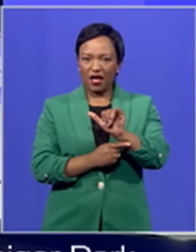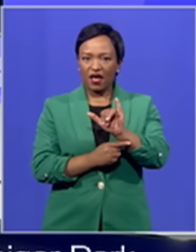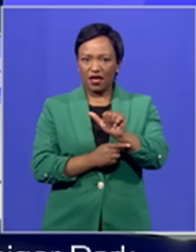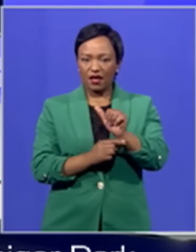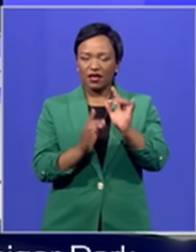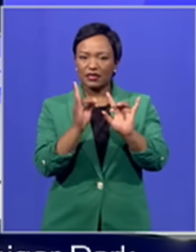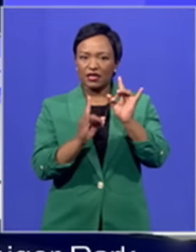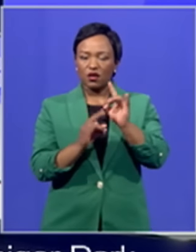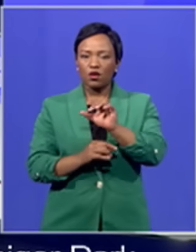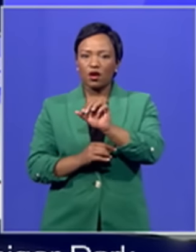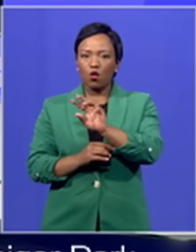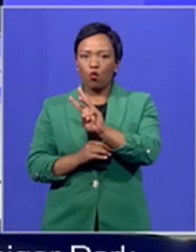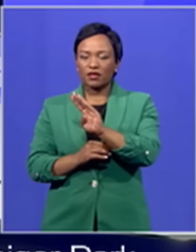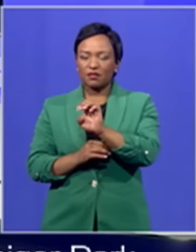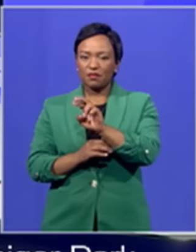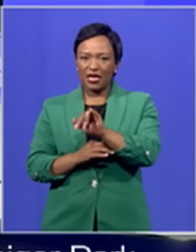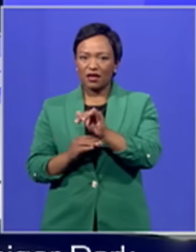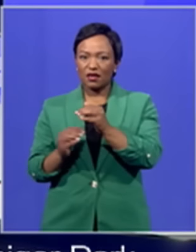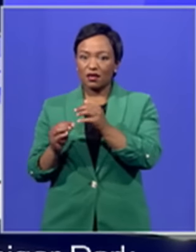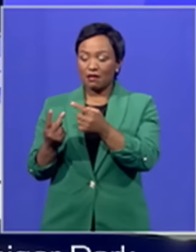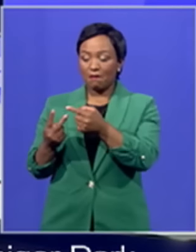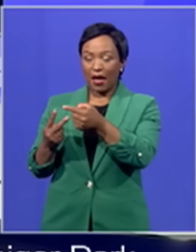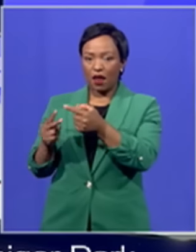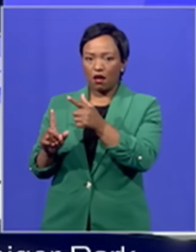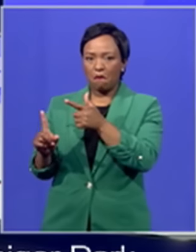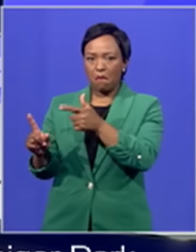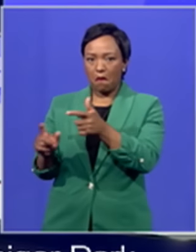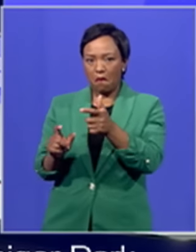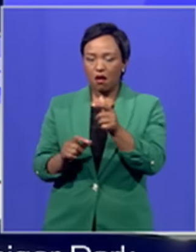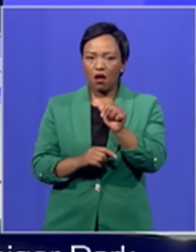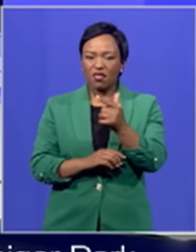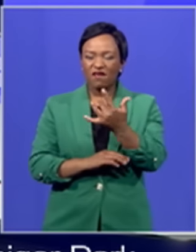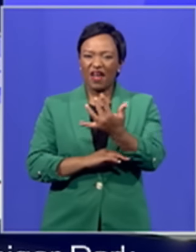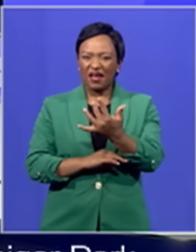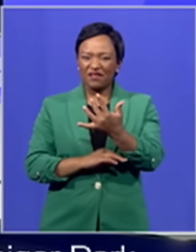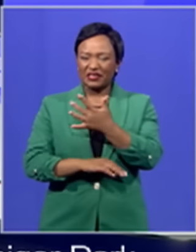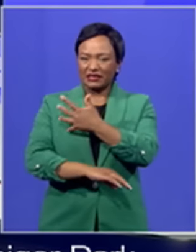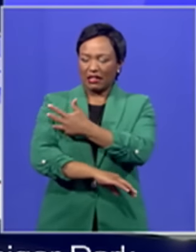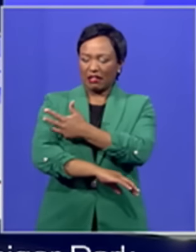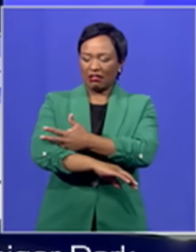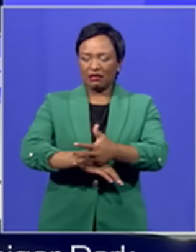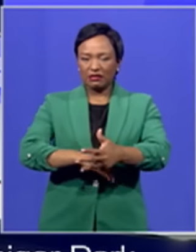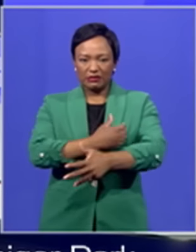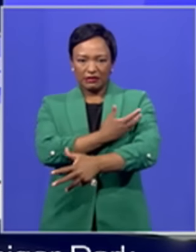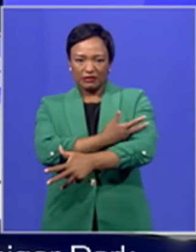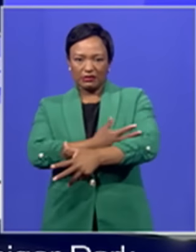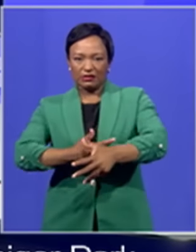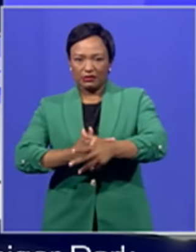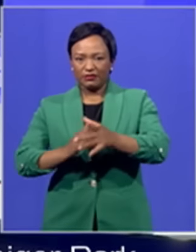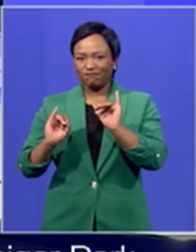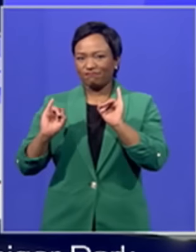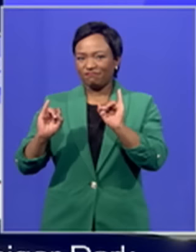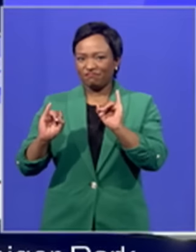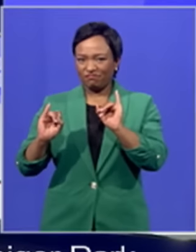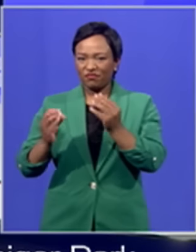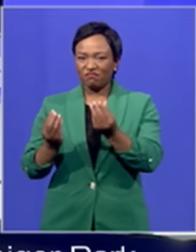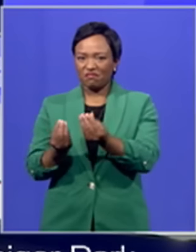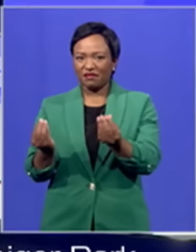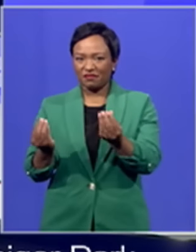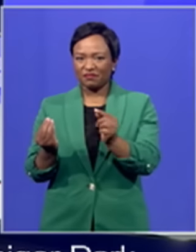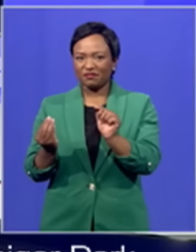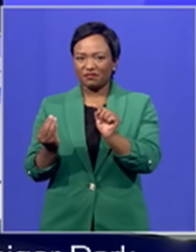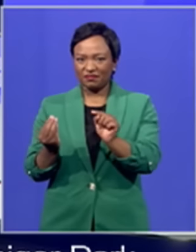lobilego maphelo a bana ba babedi fao ba bahlano ba gobetšego. O laeditše tlhobaelo ka ga bana bao ba goketšwago go ba e